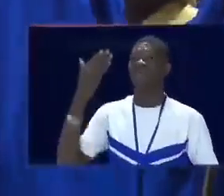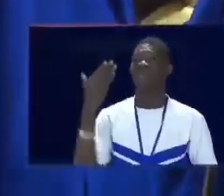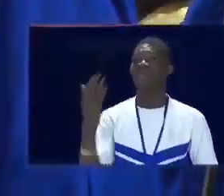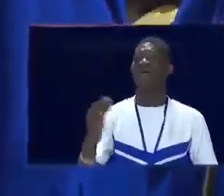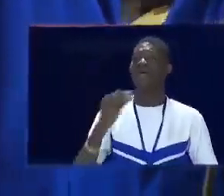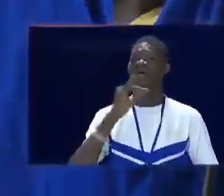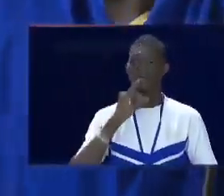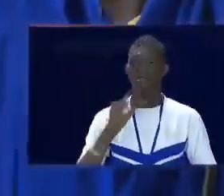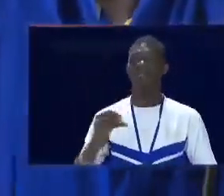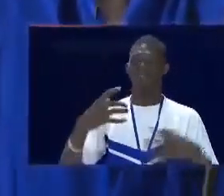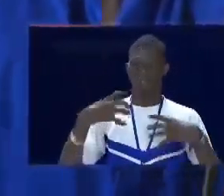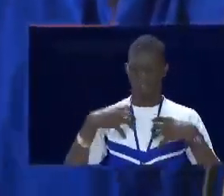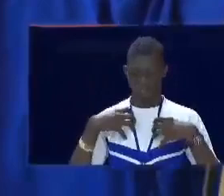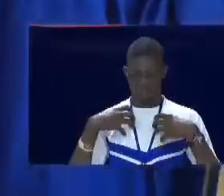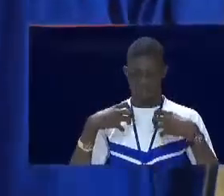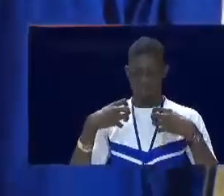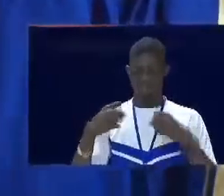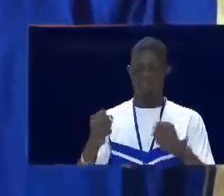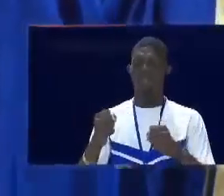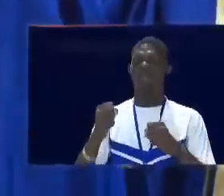blood. There is